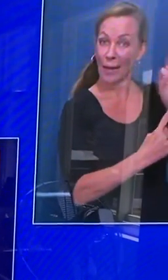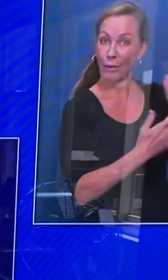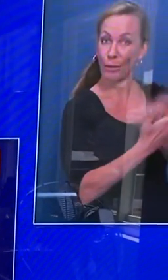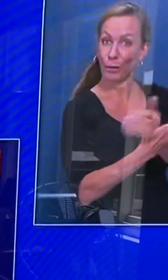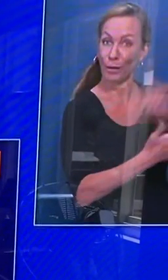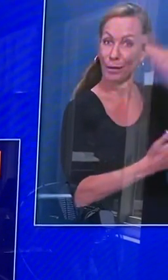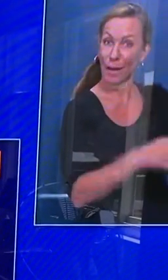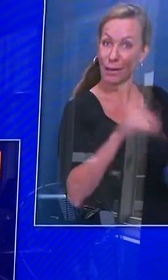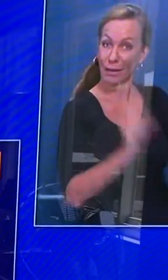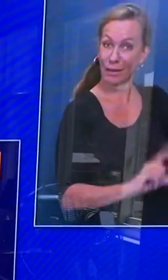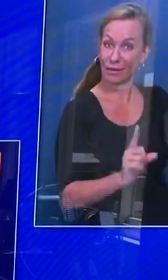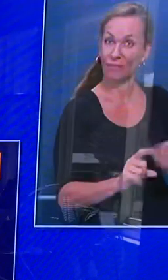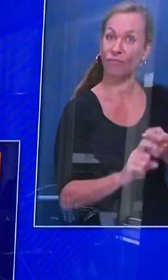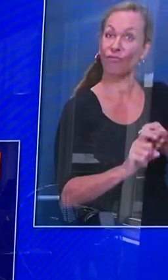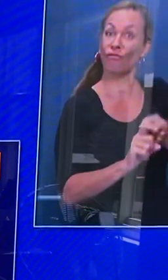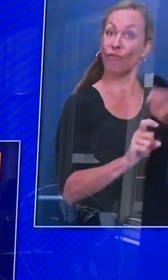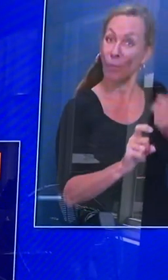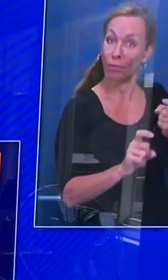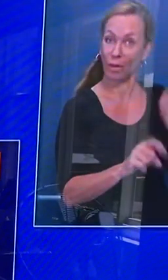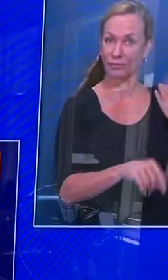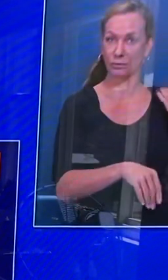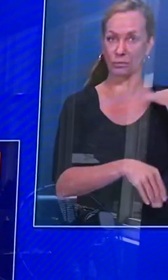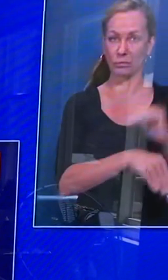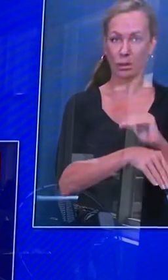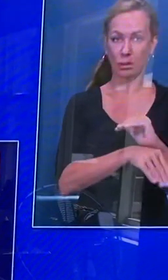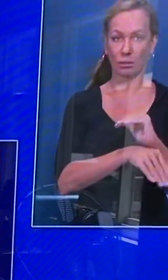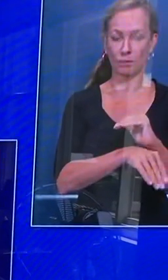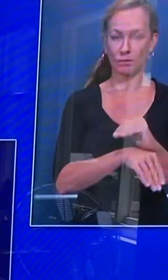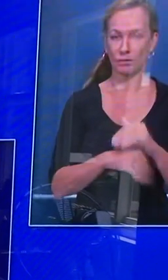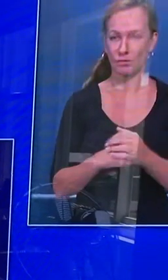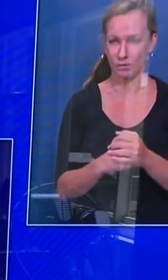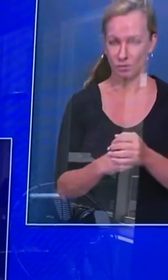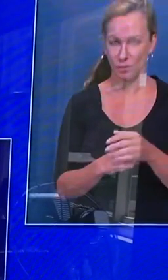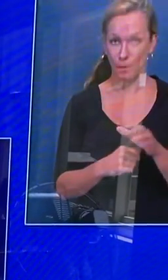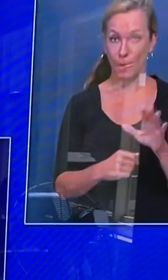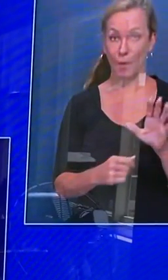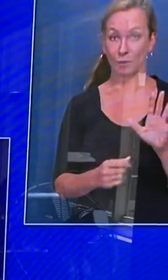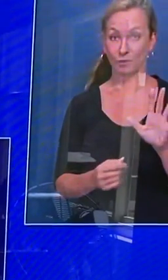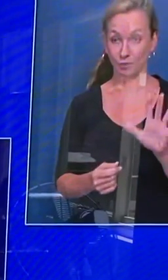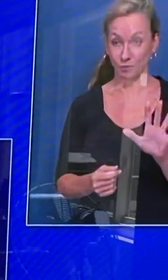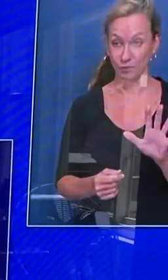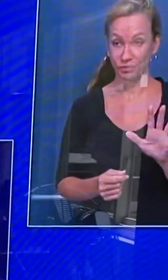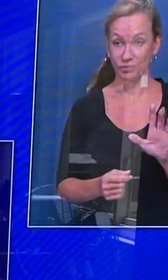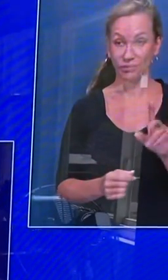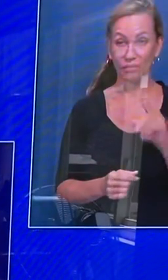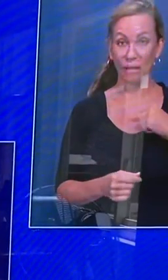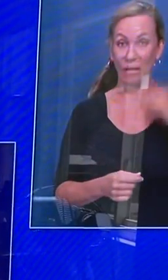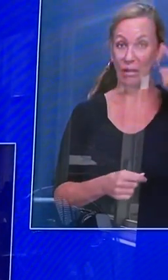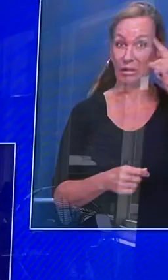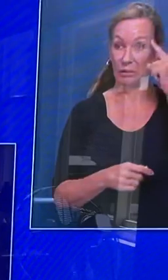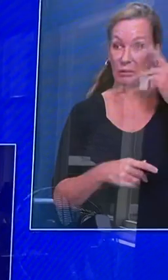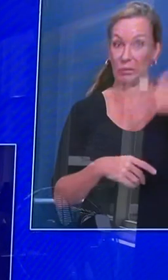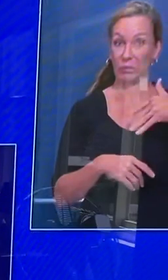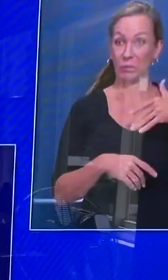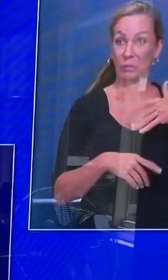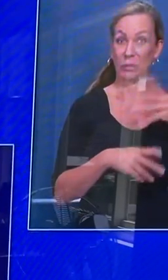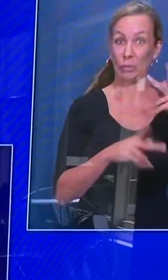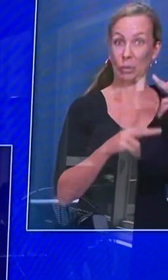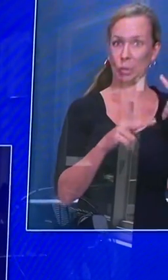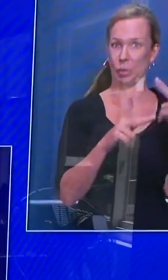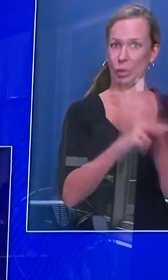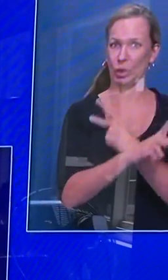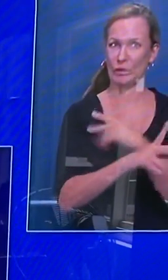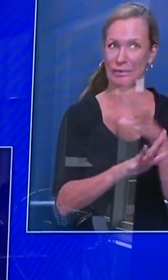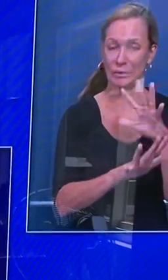lightning strikes weren't as bad as some had anticipated, but nonetheless, close to 310 new fires reported in the